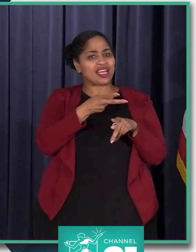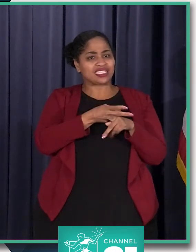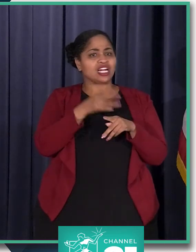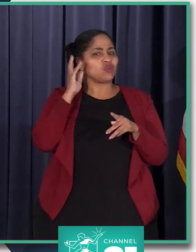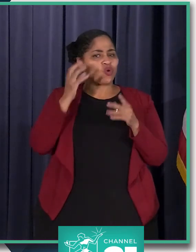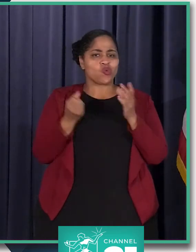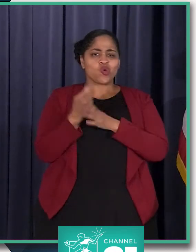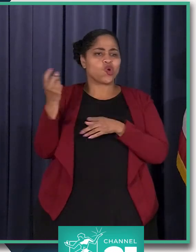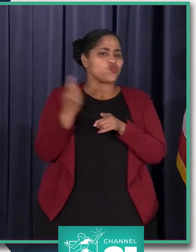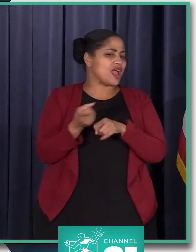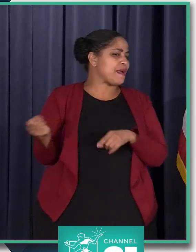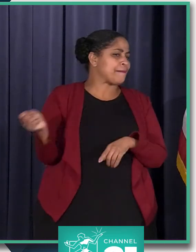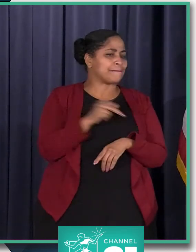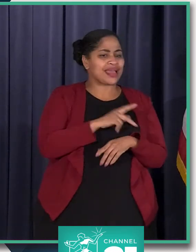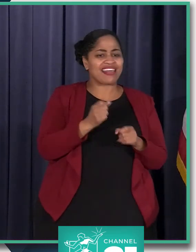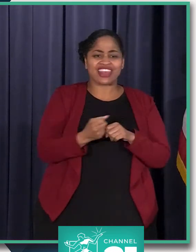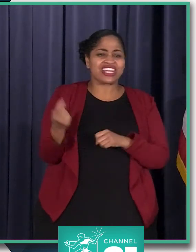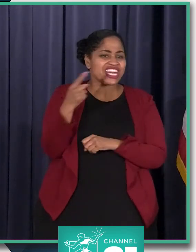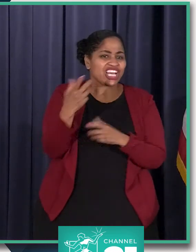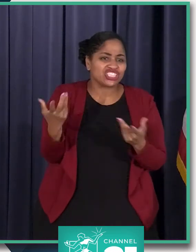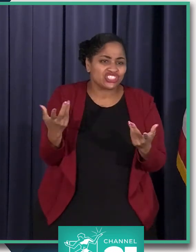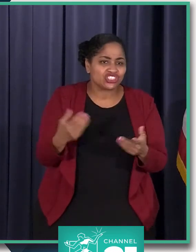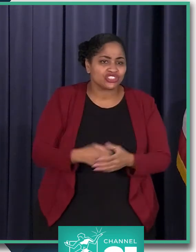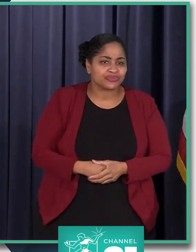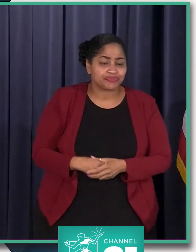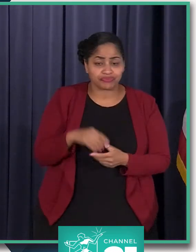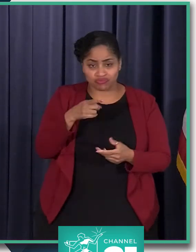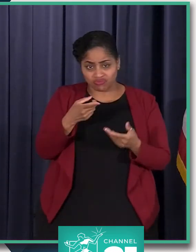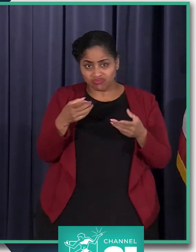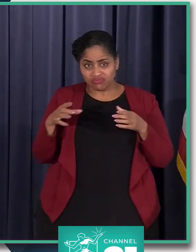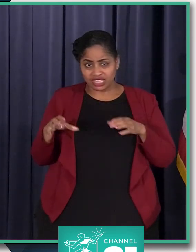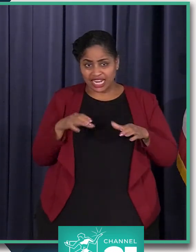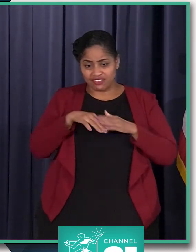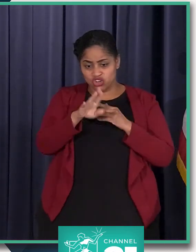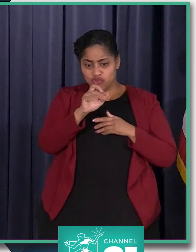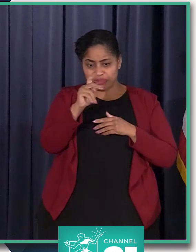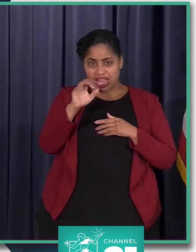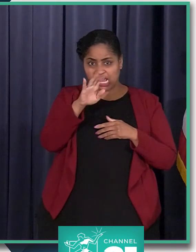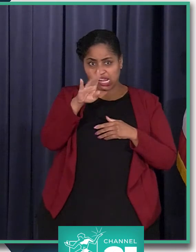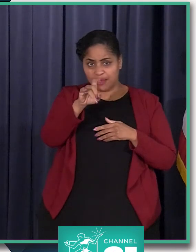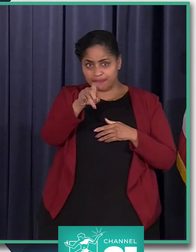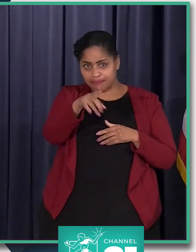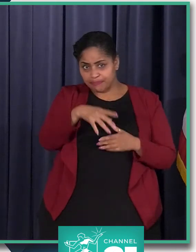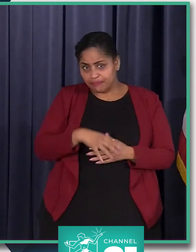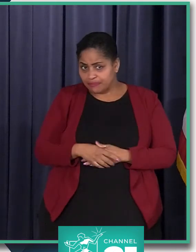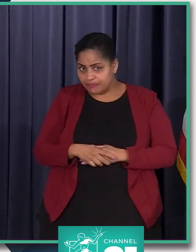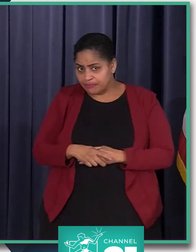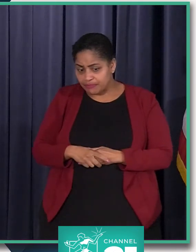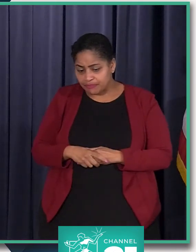gonna go right back the next year. So let me ask you this. Are you active in your block club?